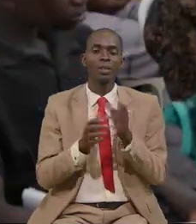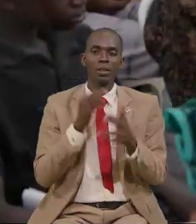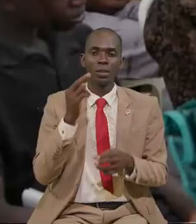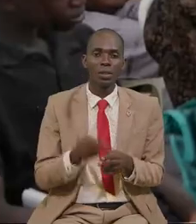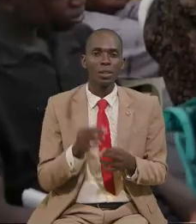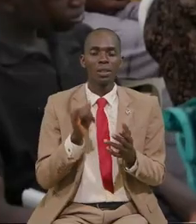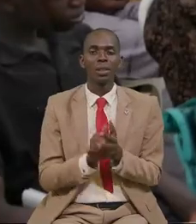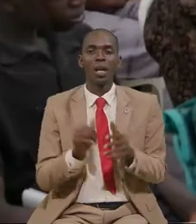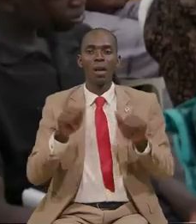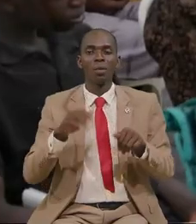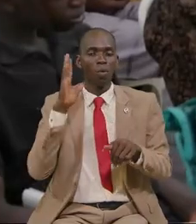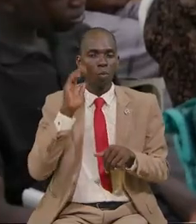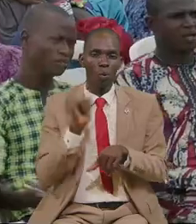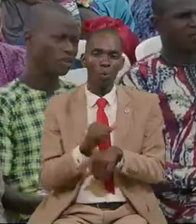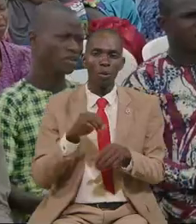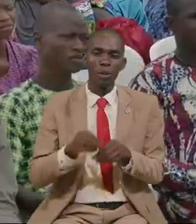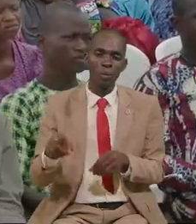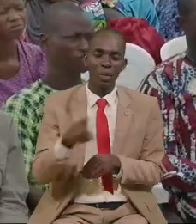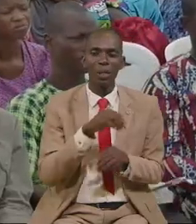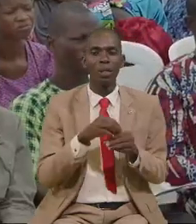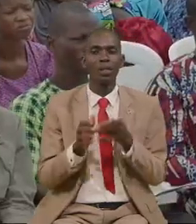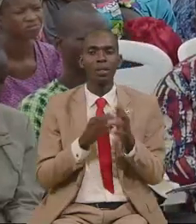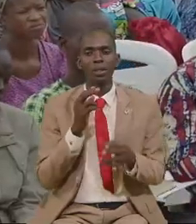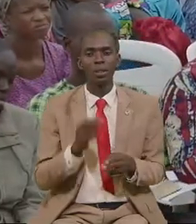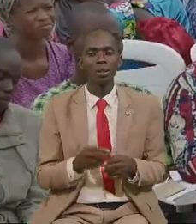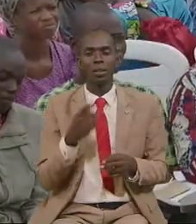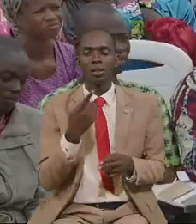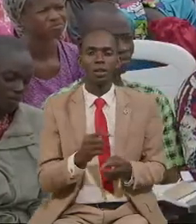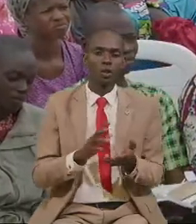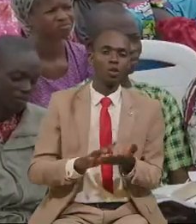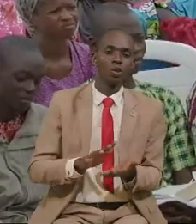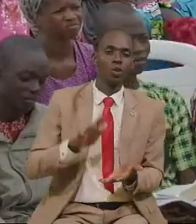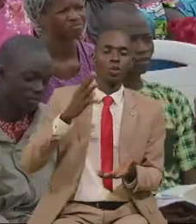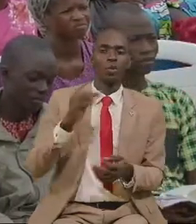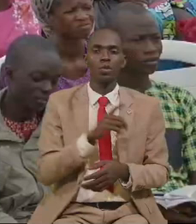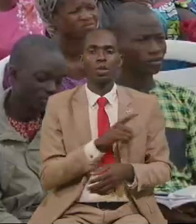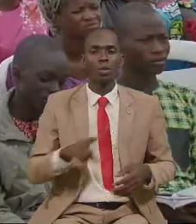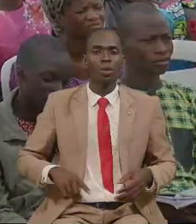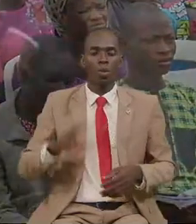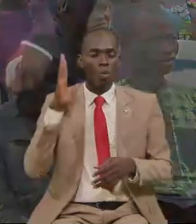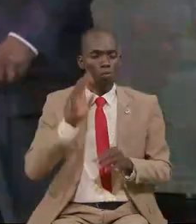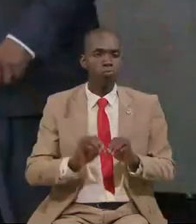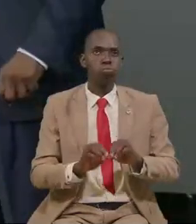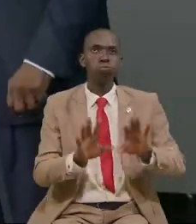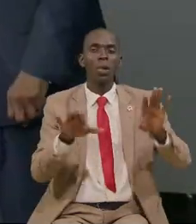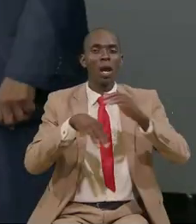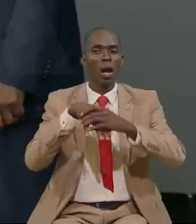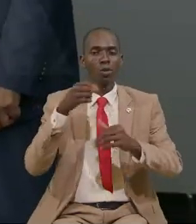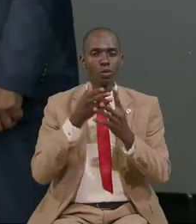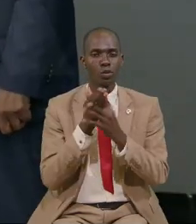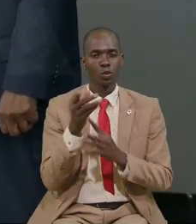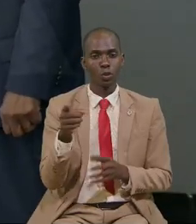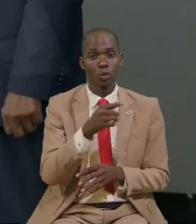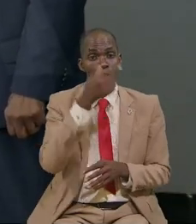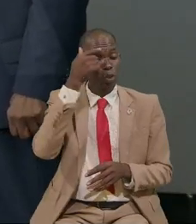ability will work in you. The glory of the Lord will shine forth through you because of